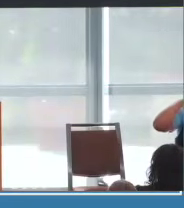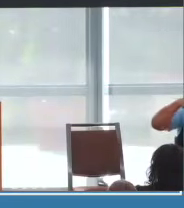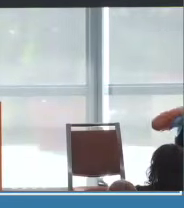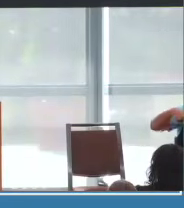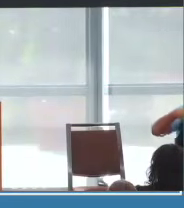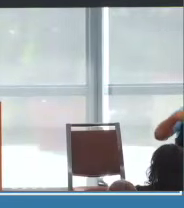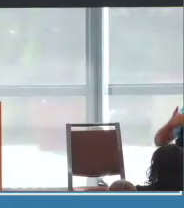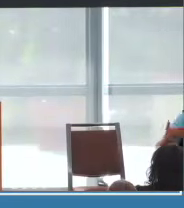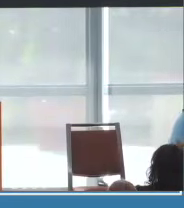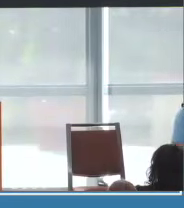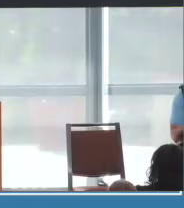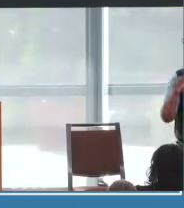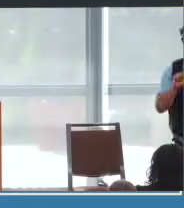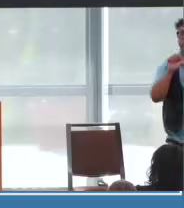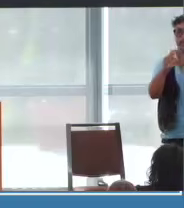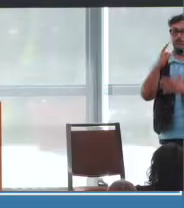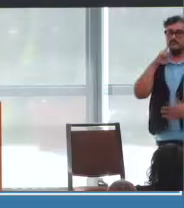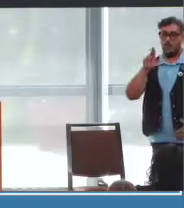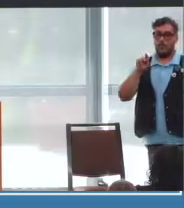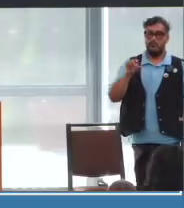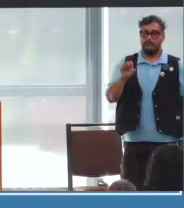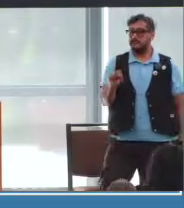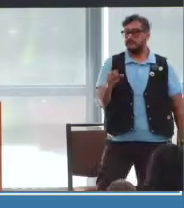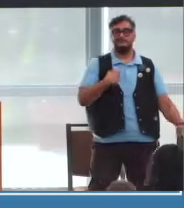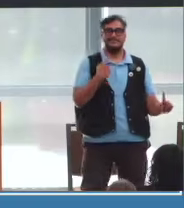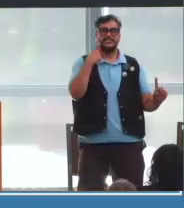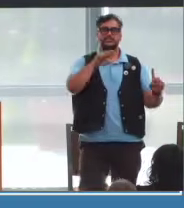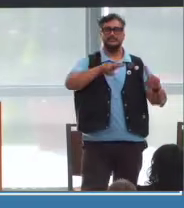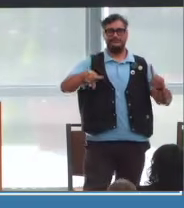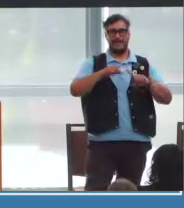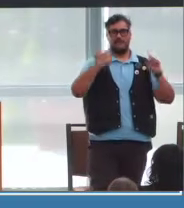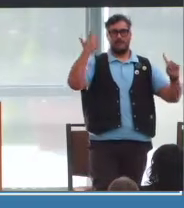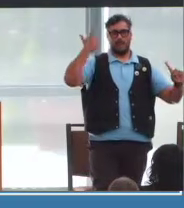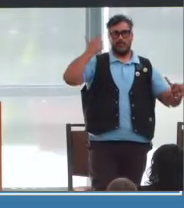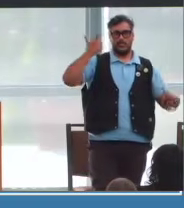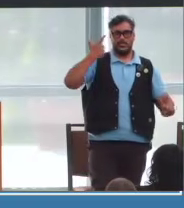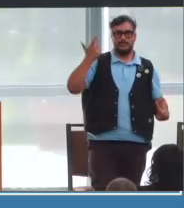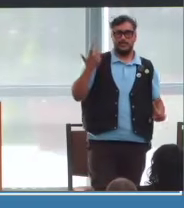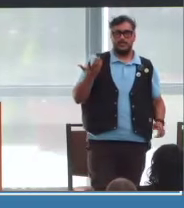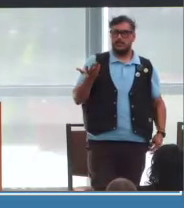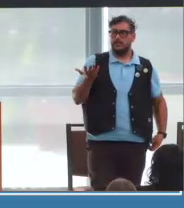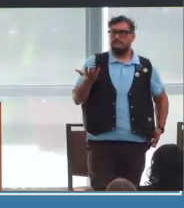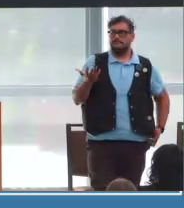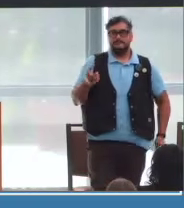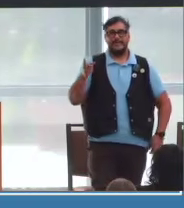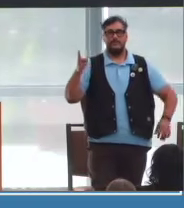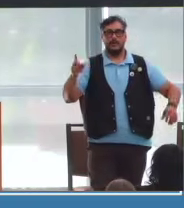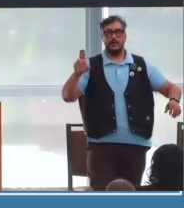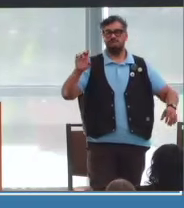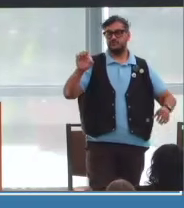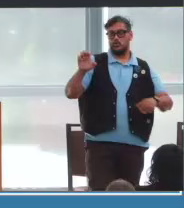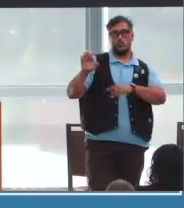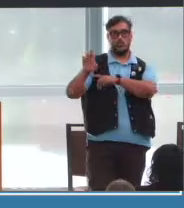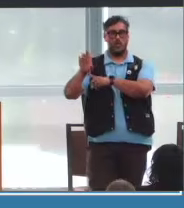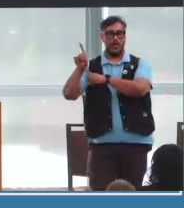some new approaches in lupus. I just got back from London, where the EULAR, which is the European